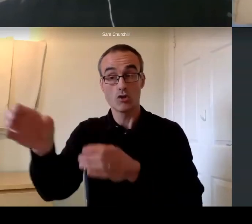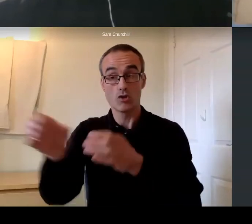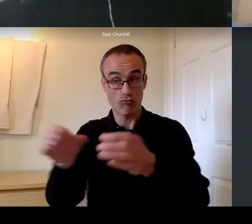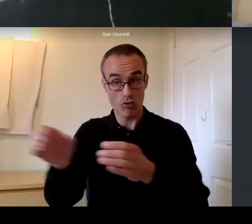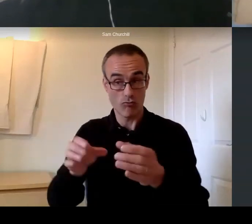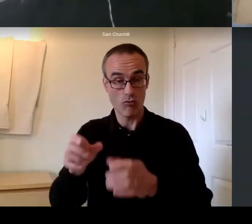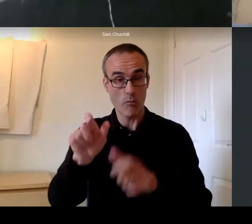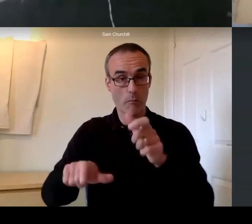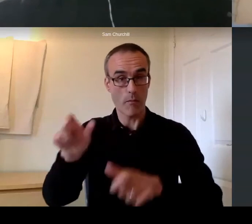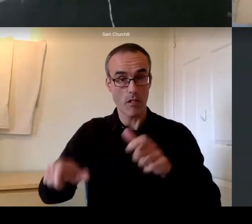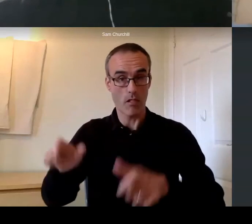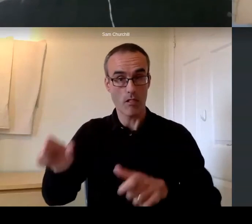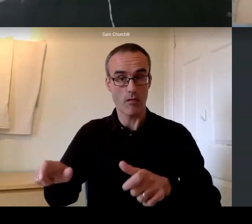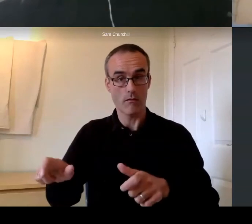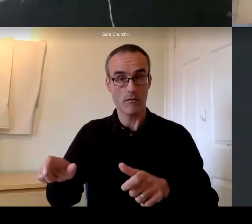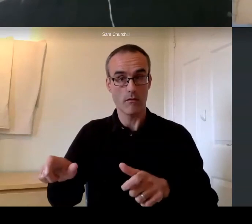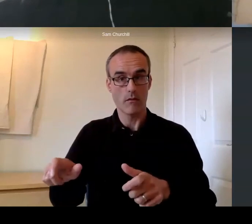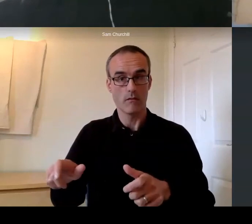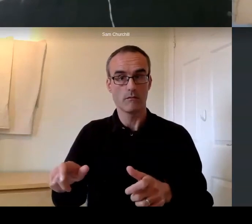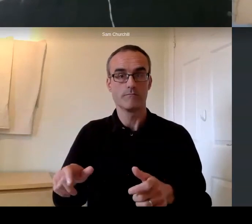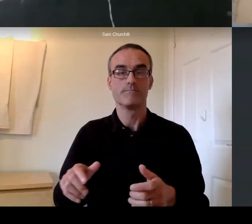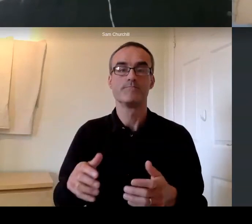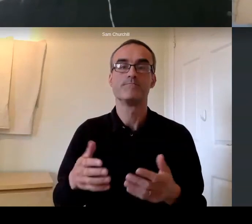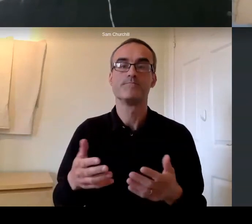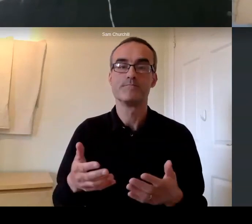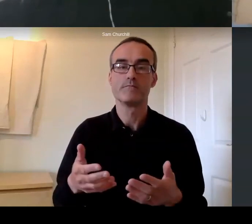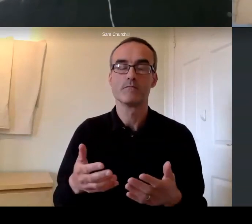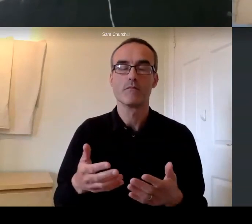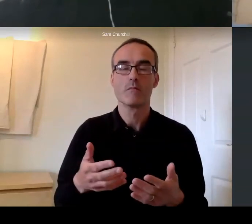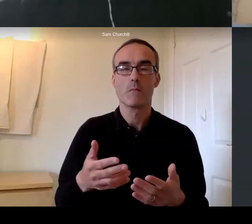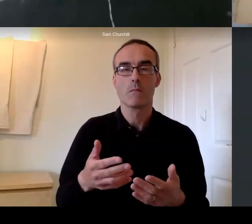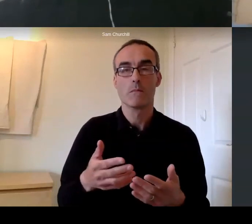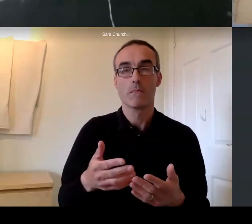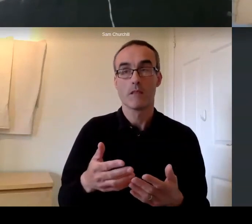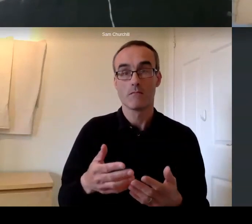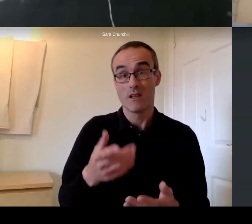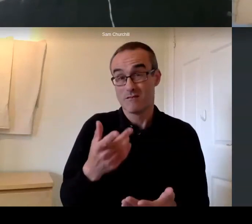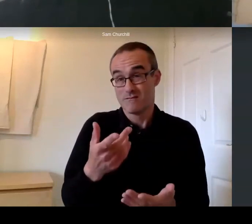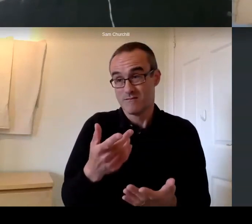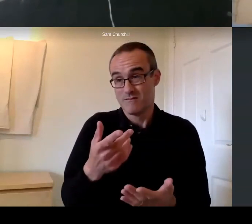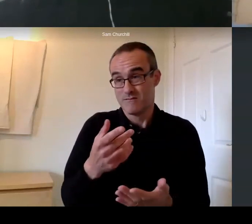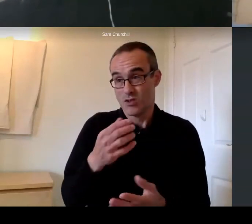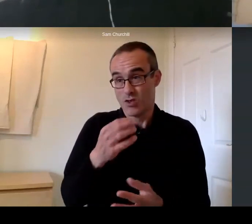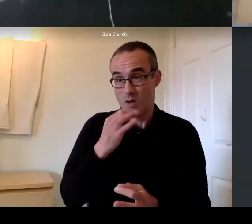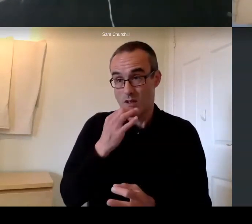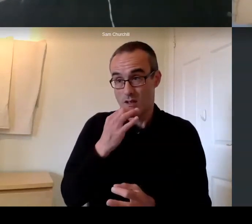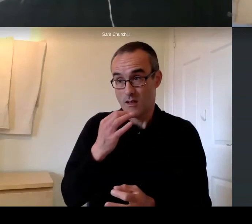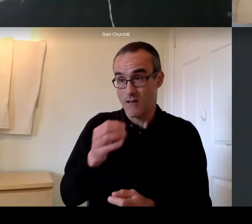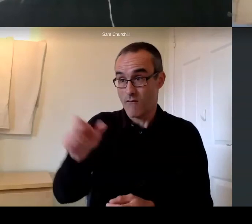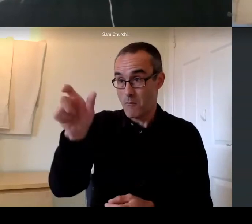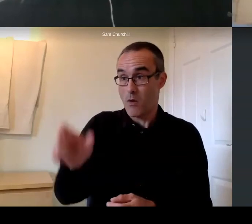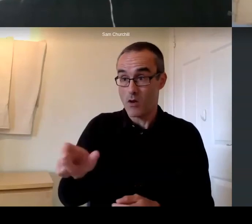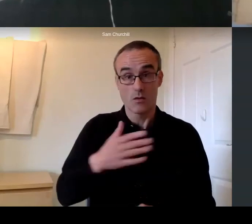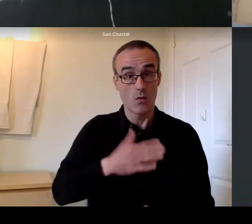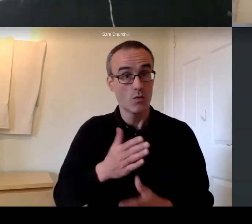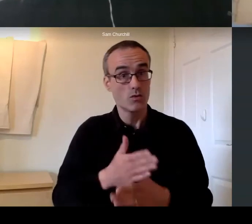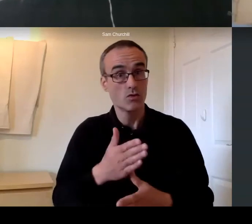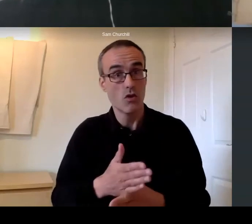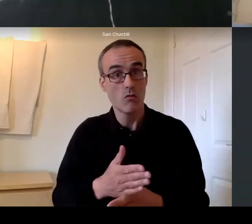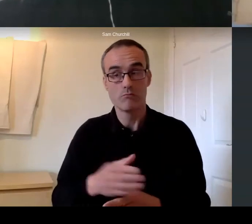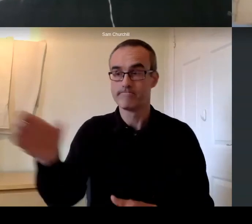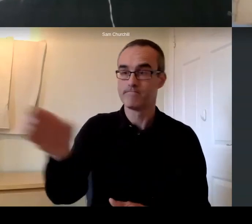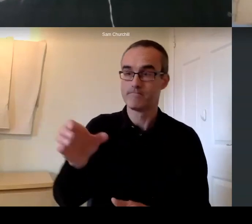for example. It's brilliant. Yes, you get an interview. But what we're saying is, we've got talented people out there, talented business people who've done